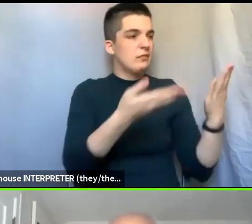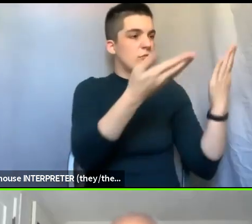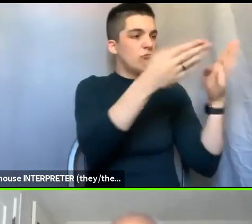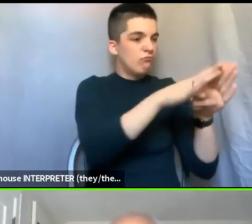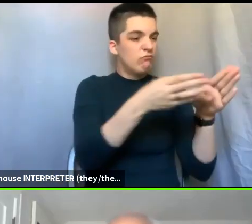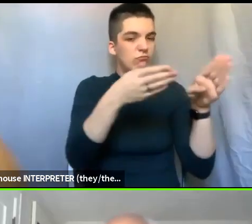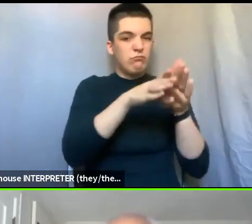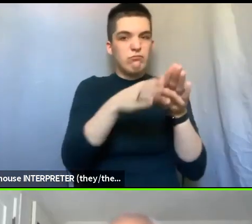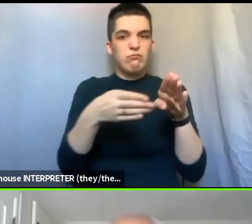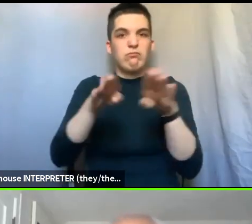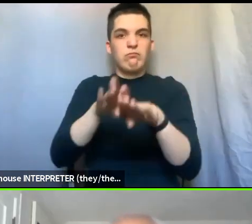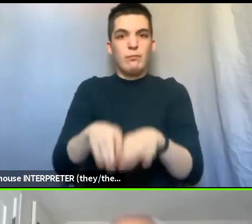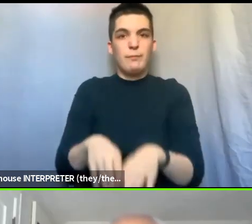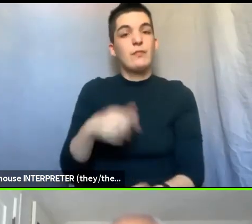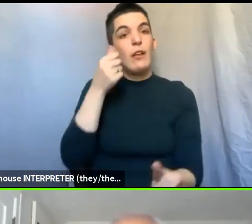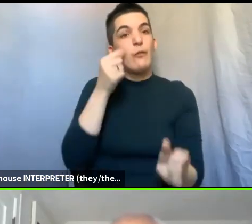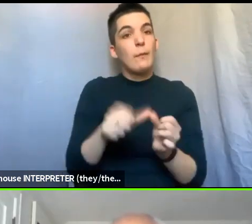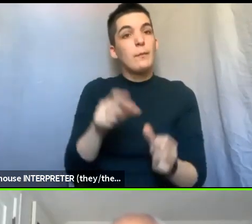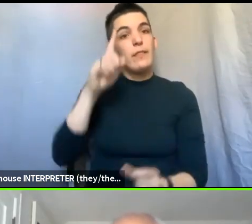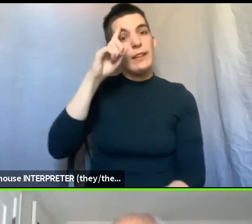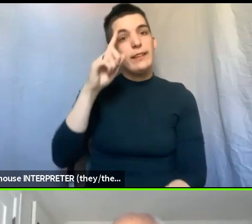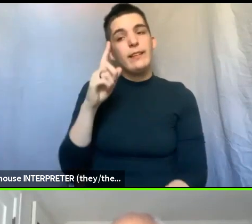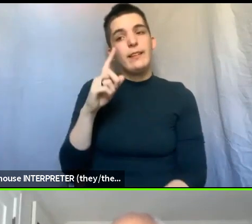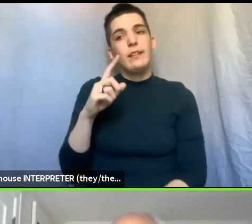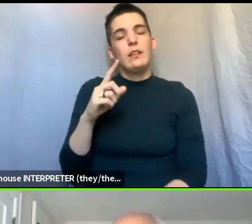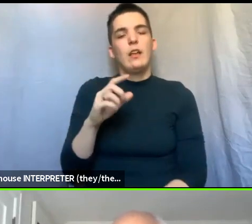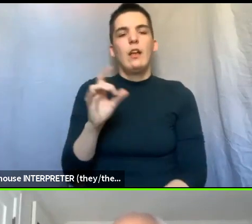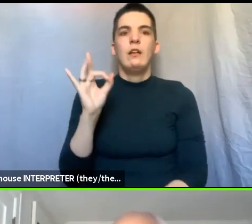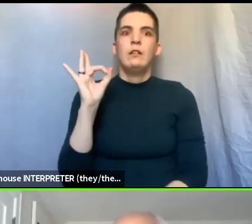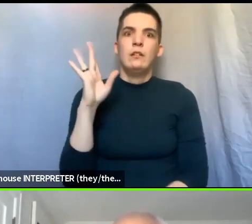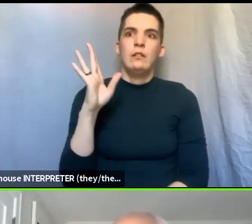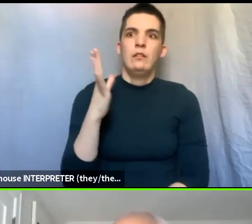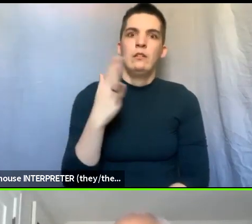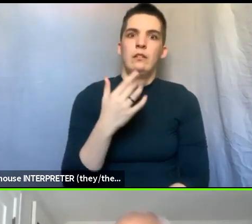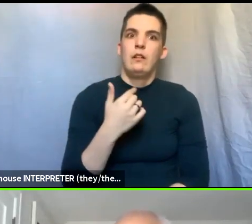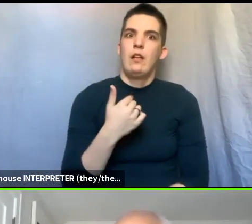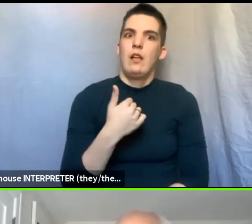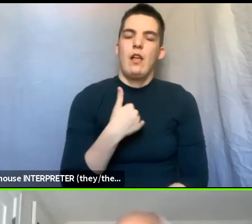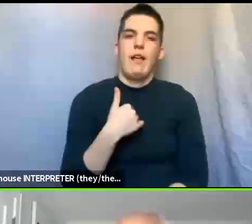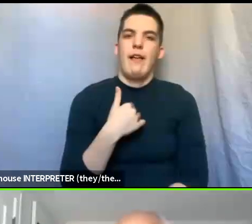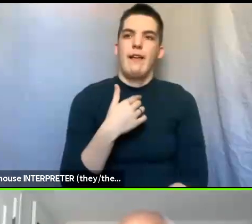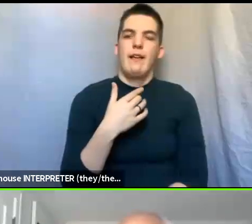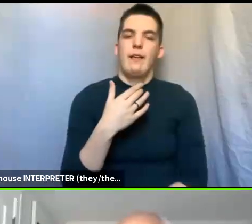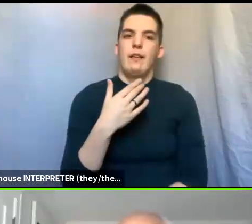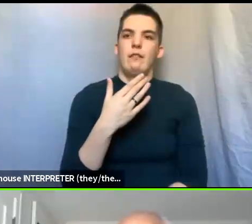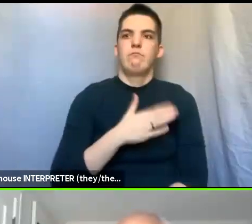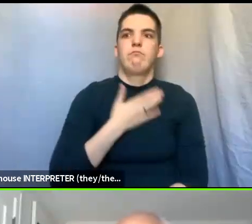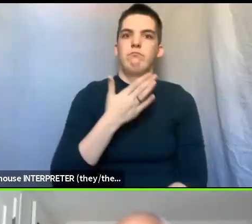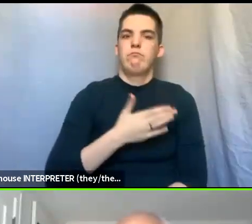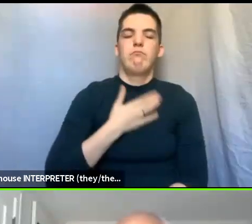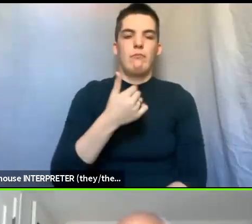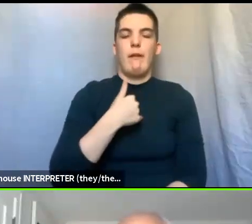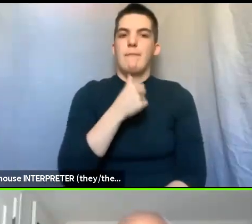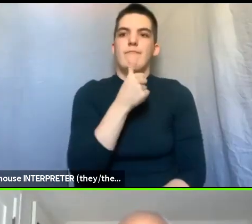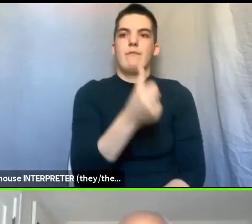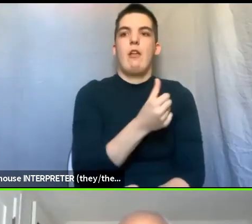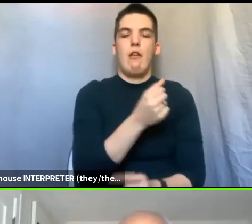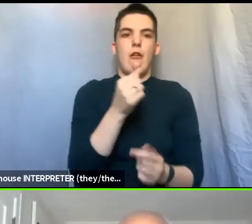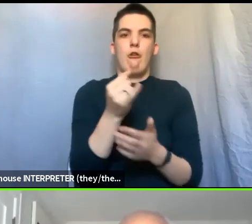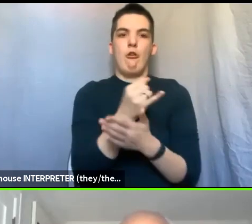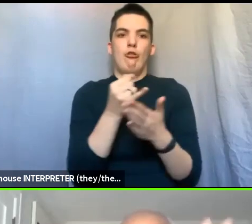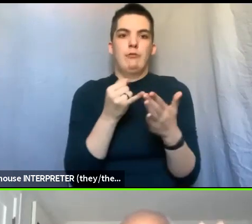I remember thinking, honestly, boy, I'm so glad I'm not an artistic director. right now, you know, how I would hate to be